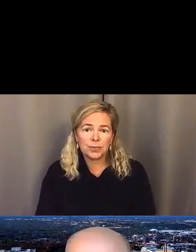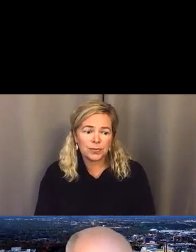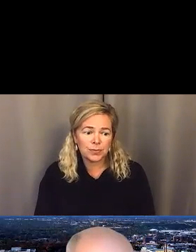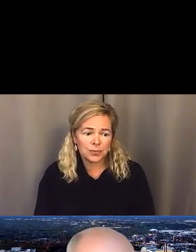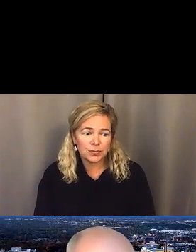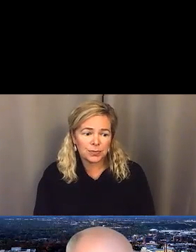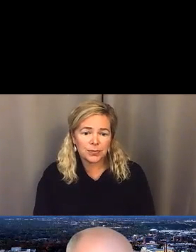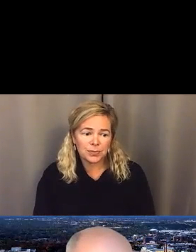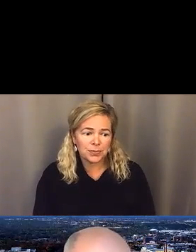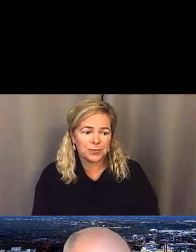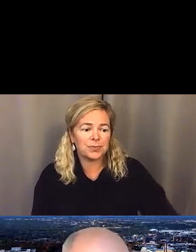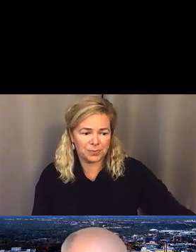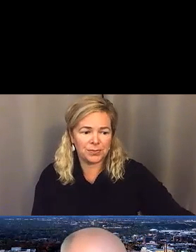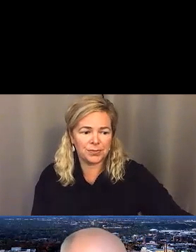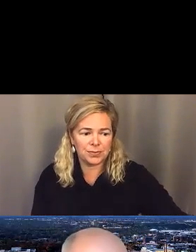Thanks, Joe.